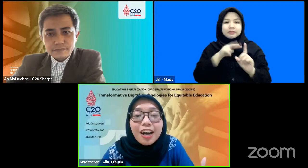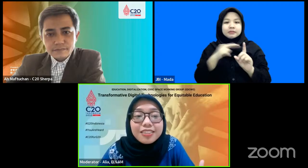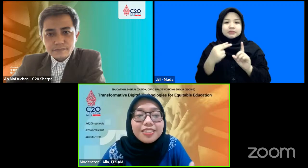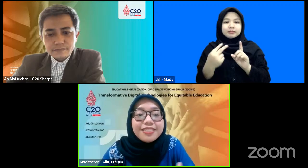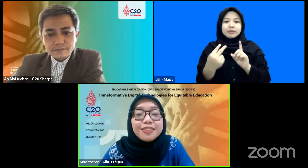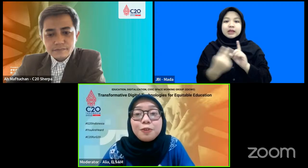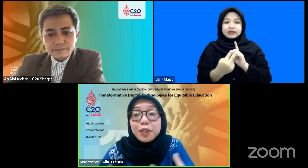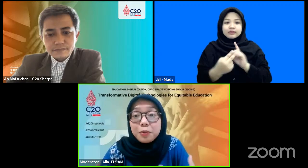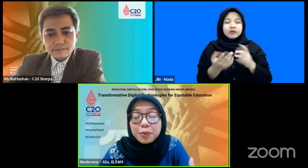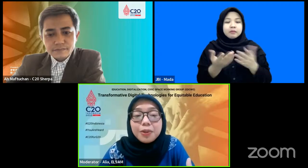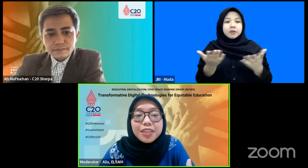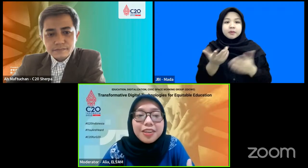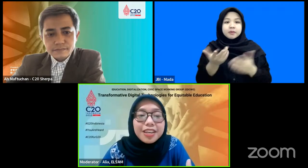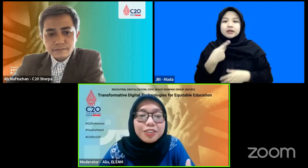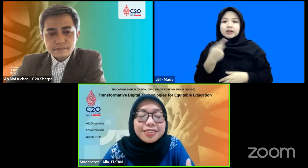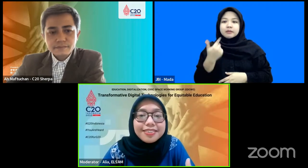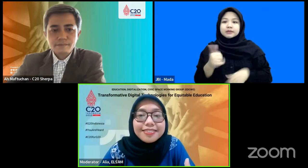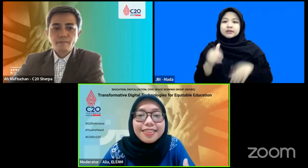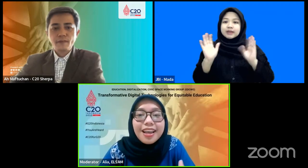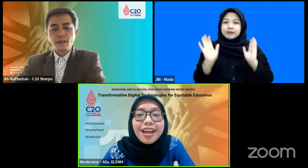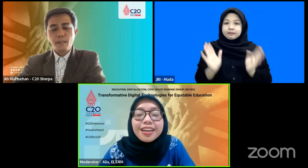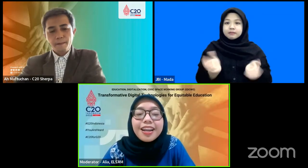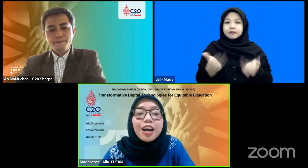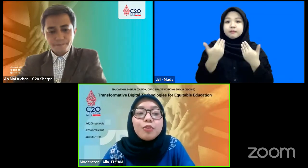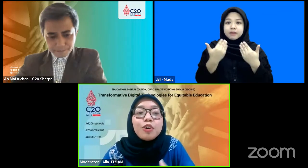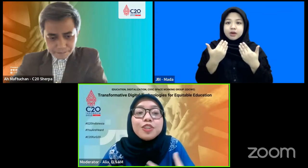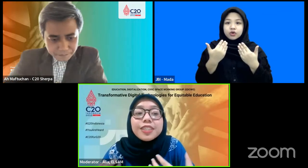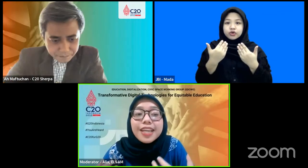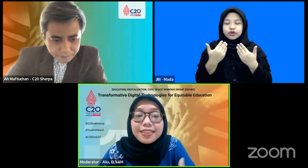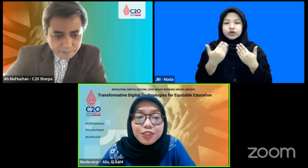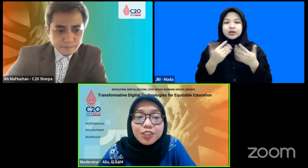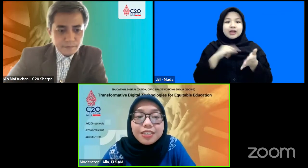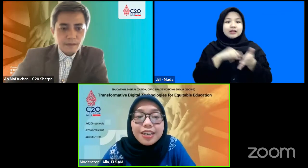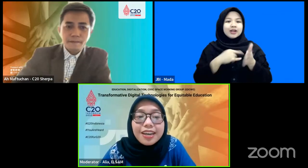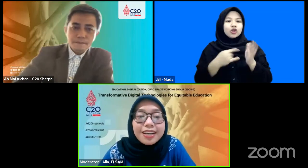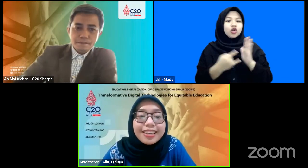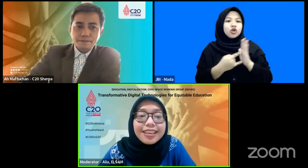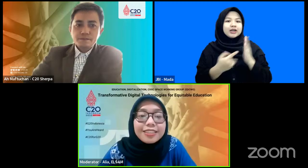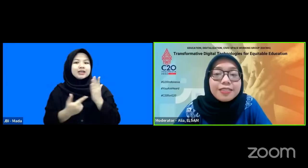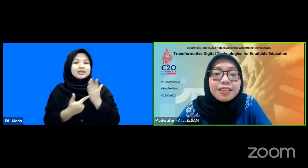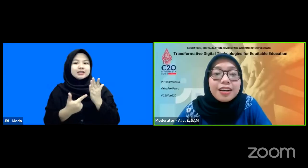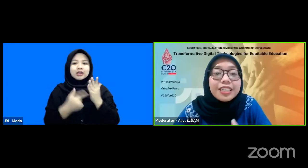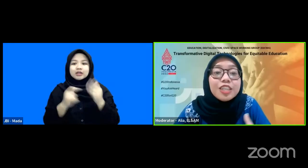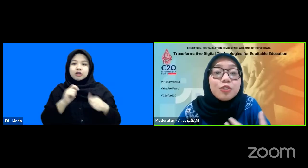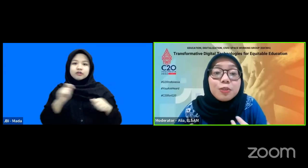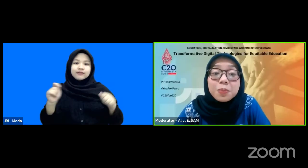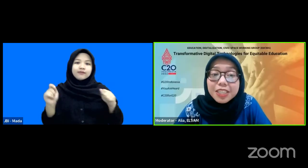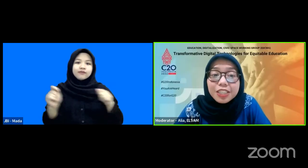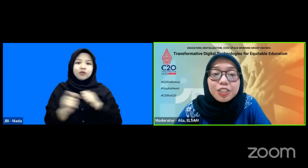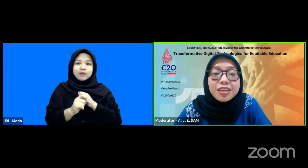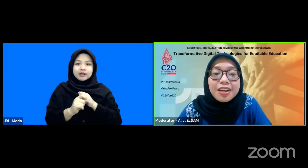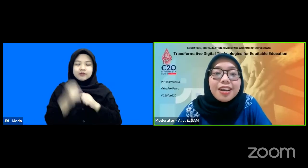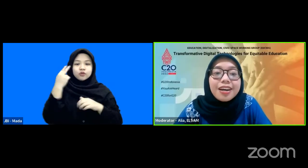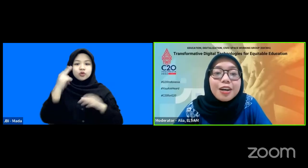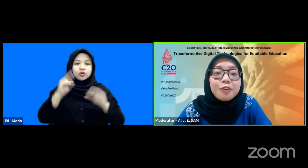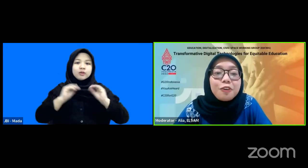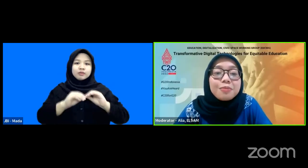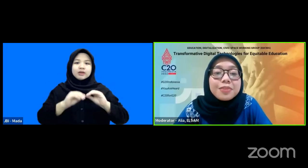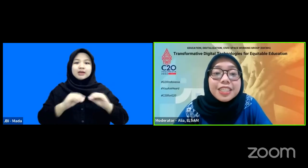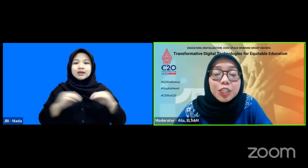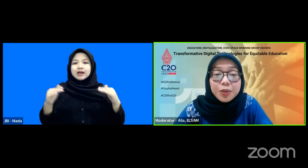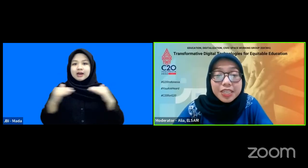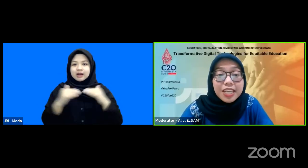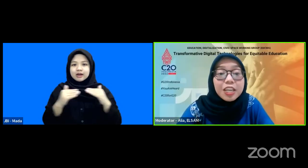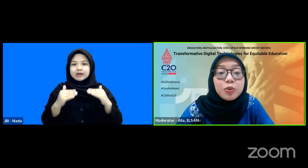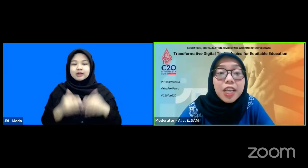digital technologies for equitable education. Now, on to the next agenda is a keynote speech